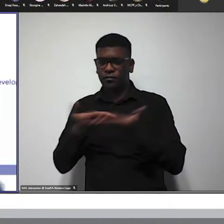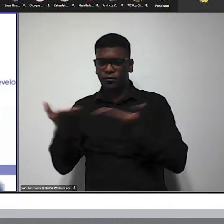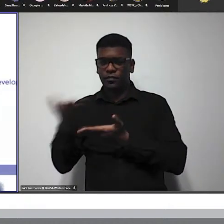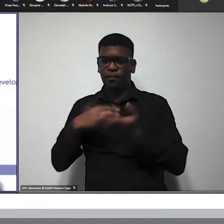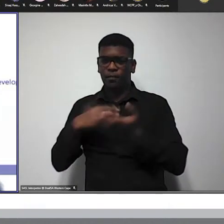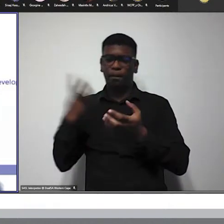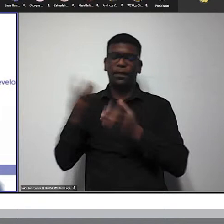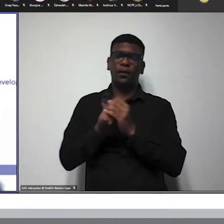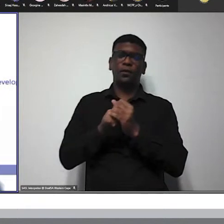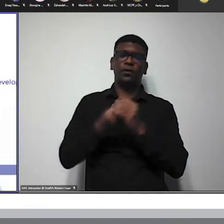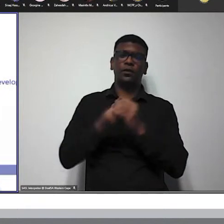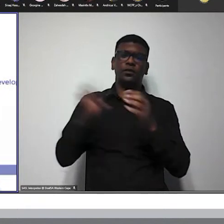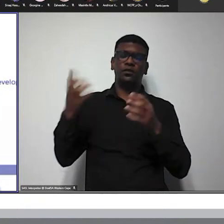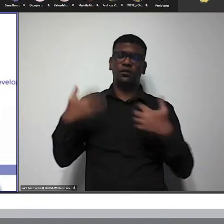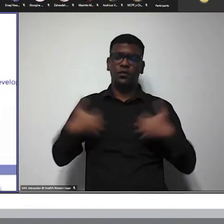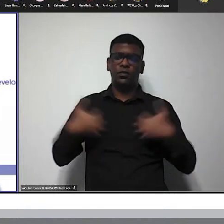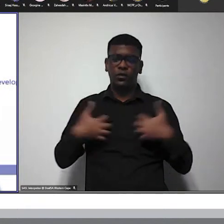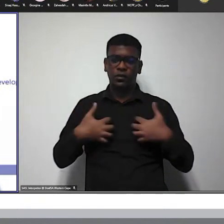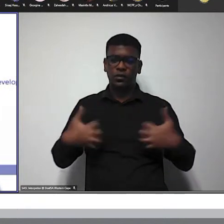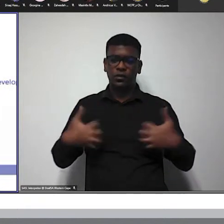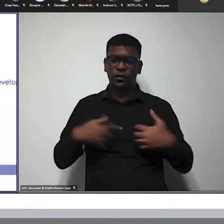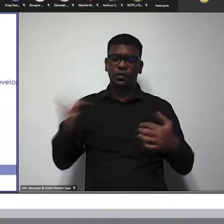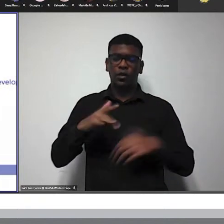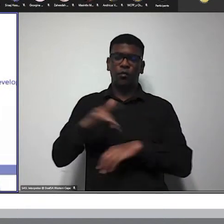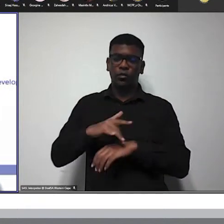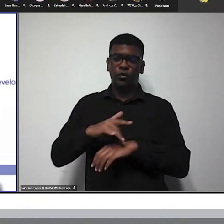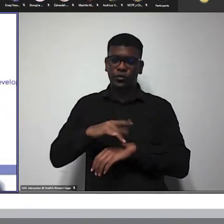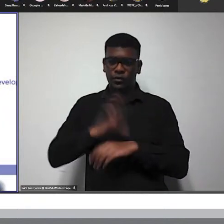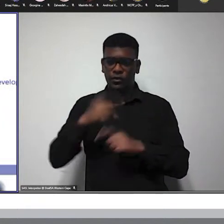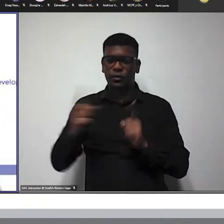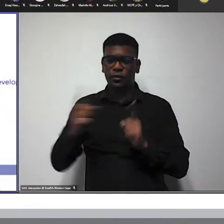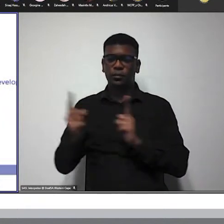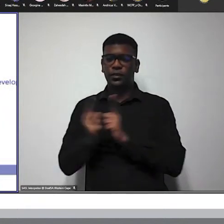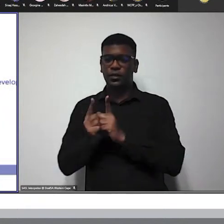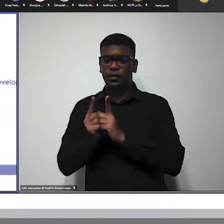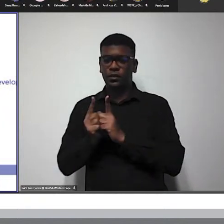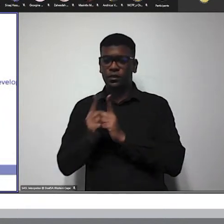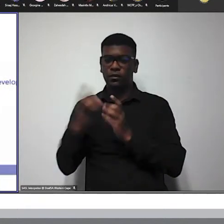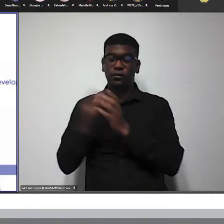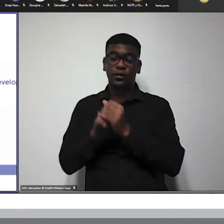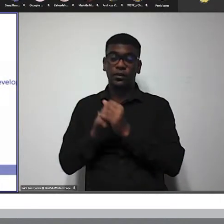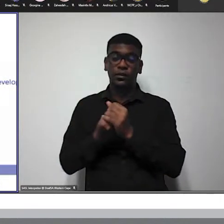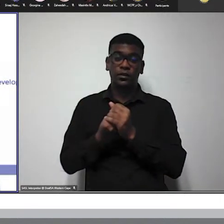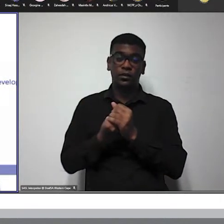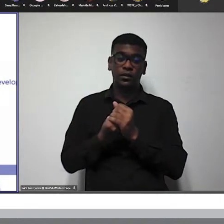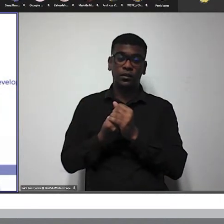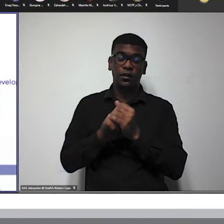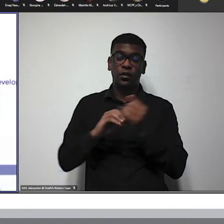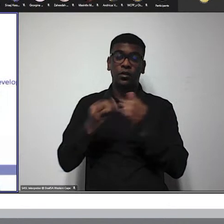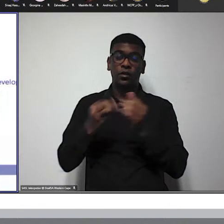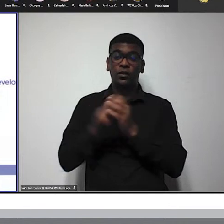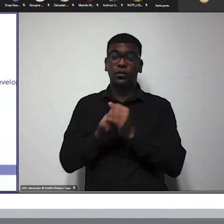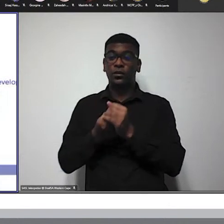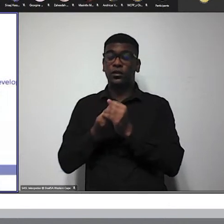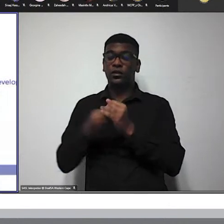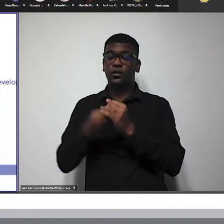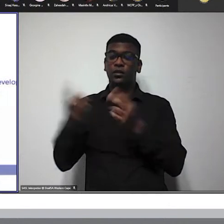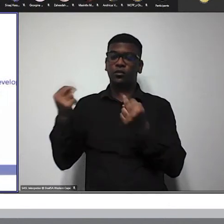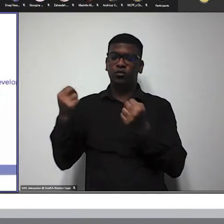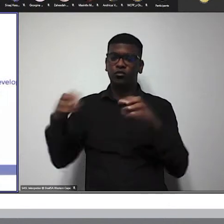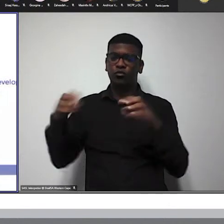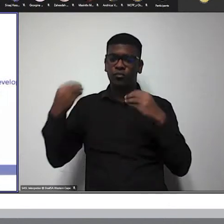with concerns, positioning, meeting with existing and new investors and businesses,